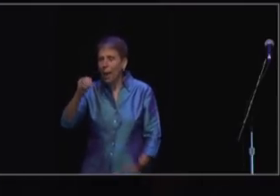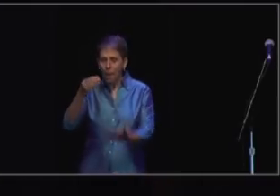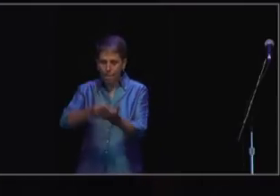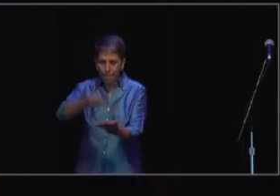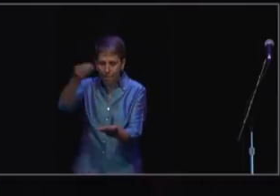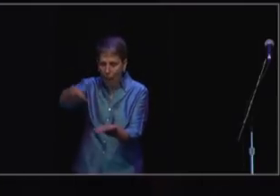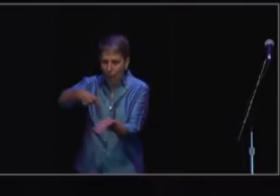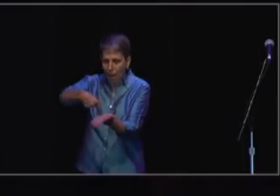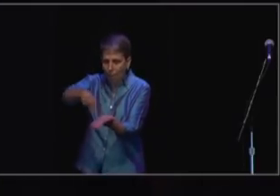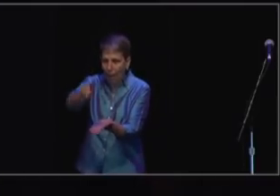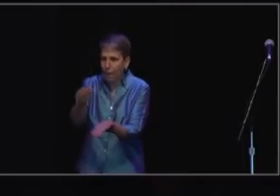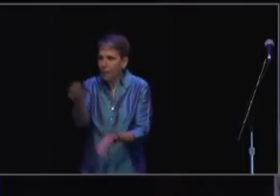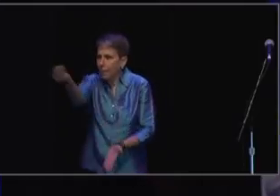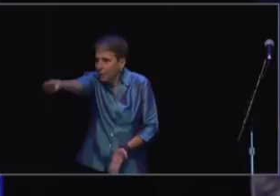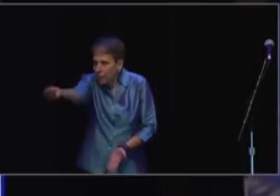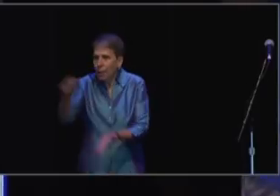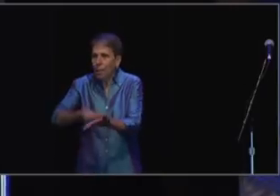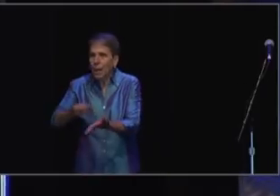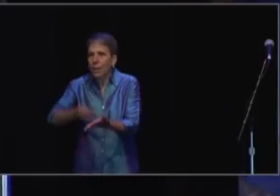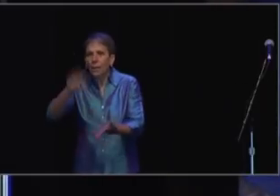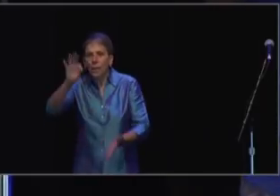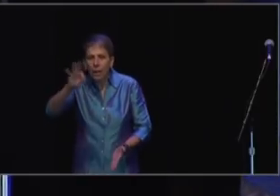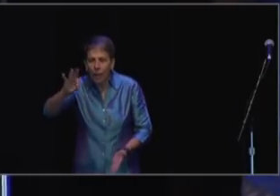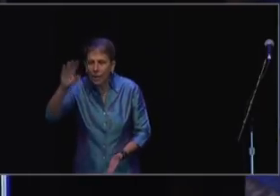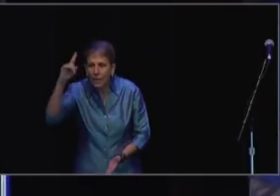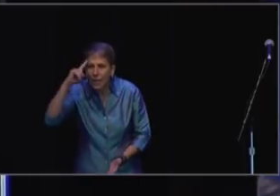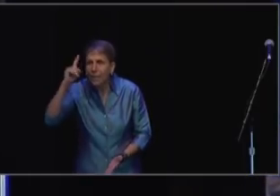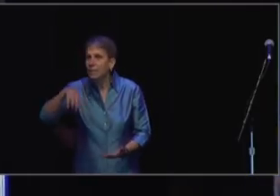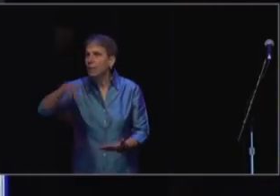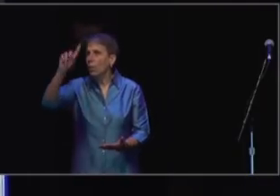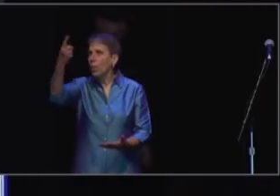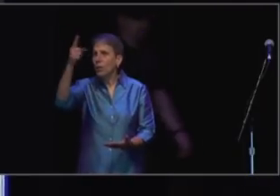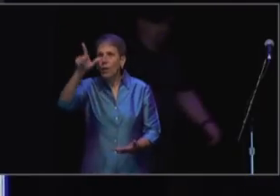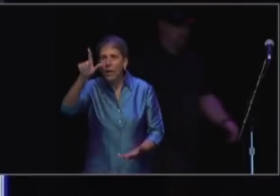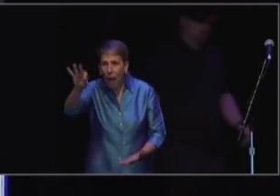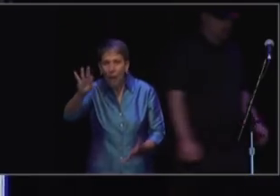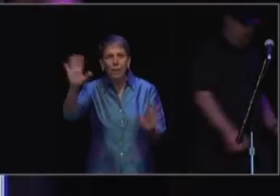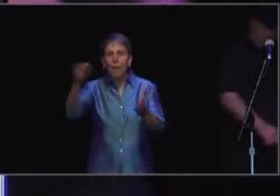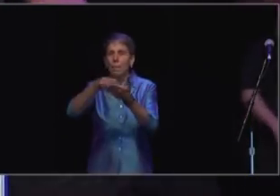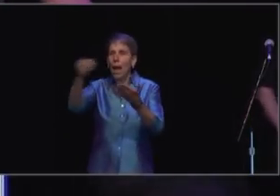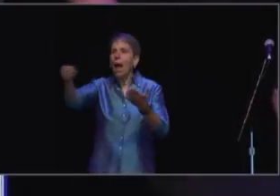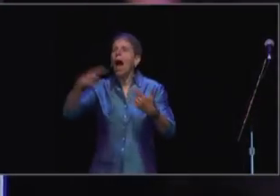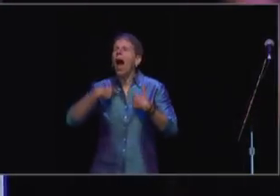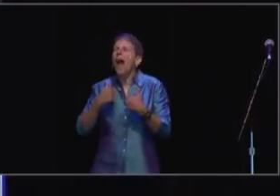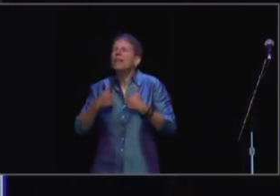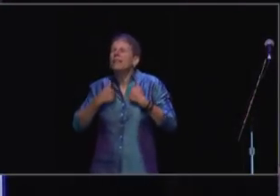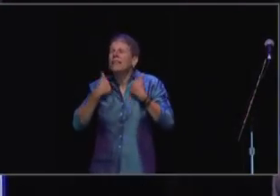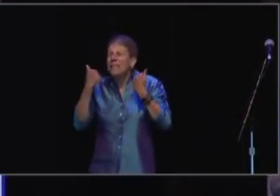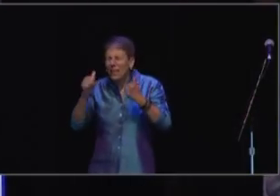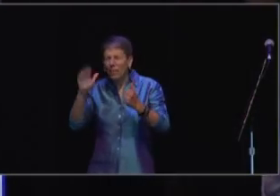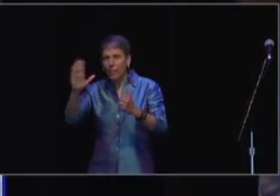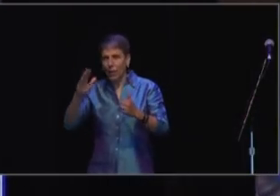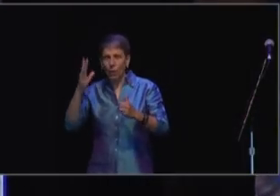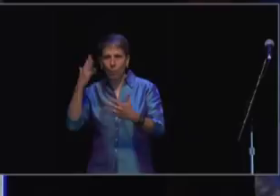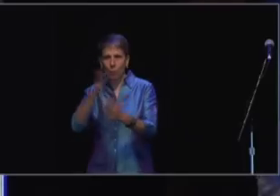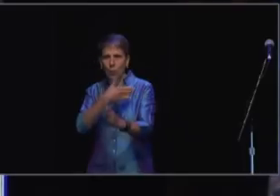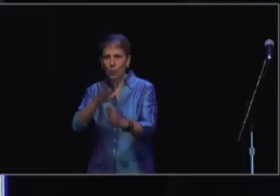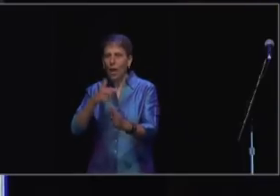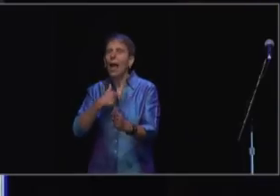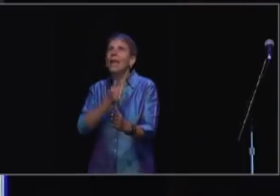spend 99 cents or $1.29. Their music is absolutely beautiful. I live by it, I love by it and